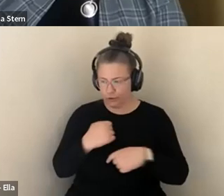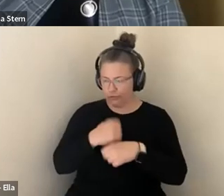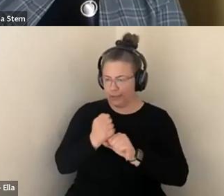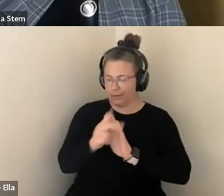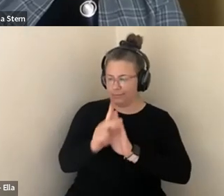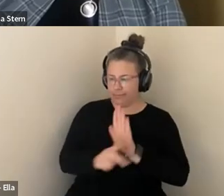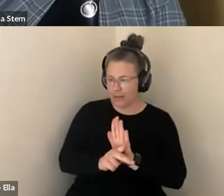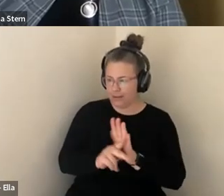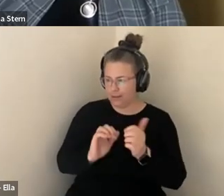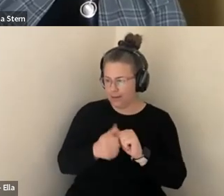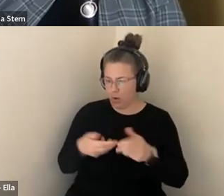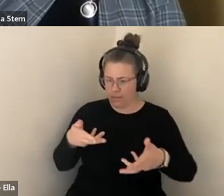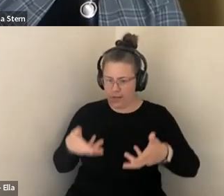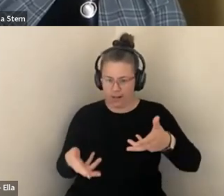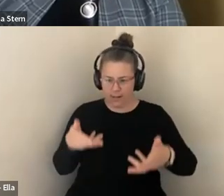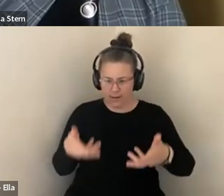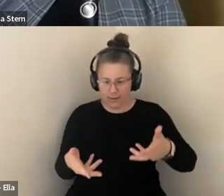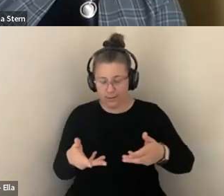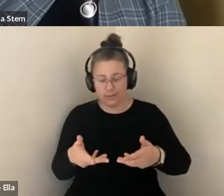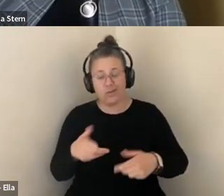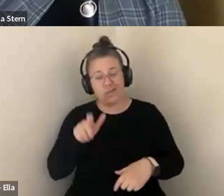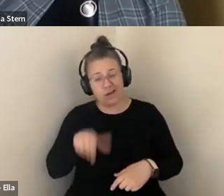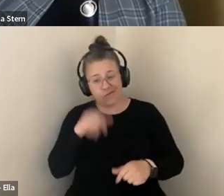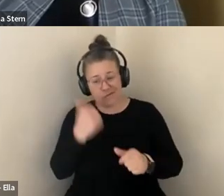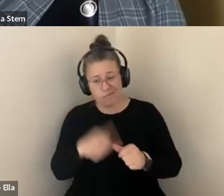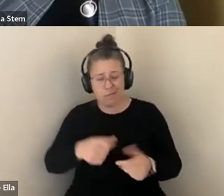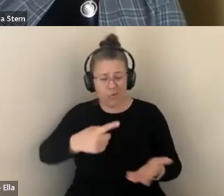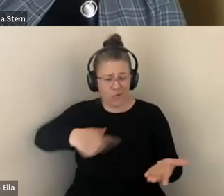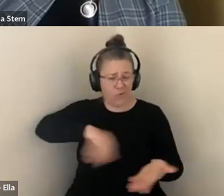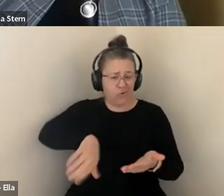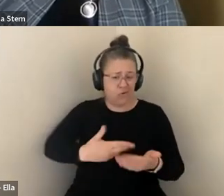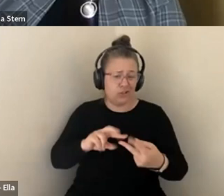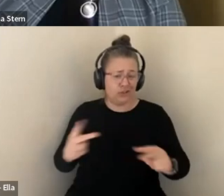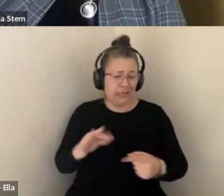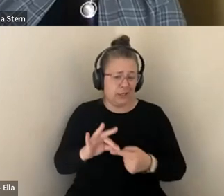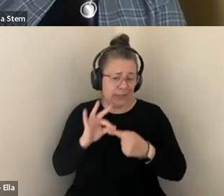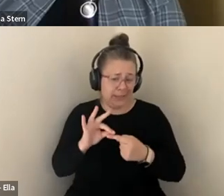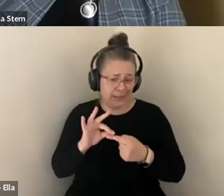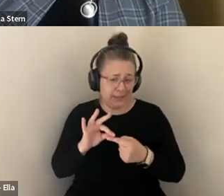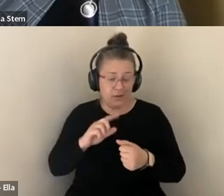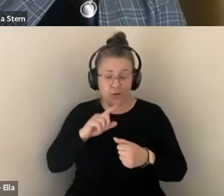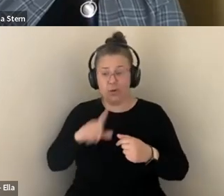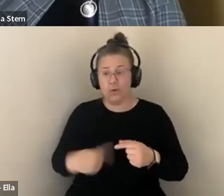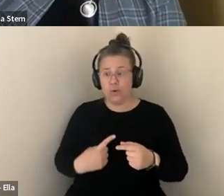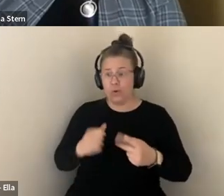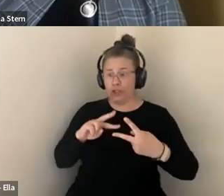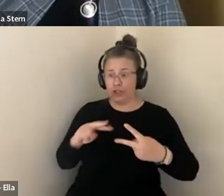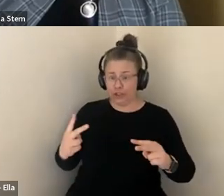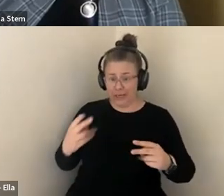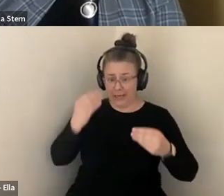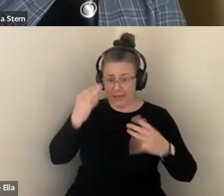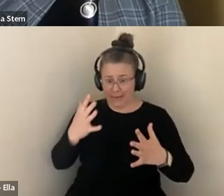genetically unique, and when you start crossing different types of medical information, it's not going to be difficult to